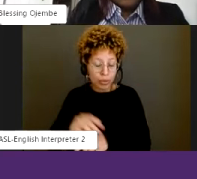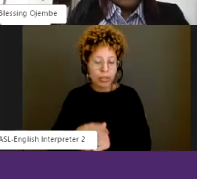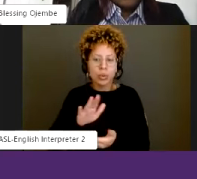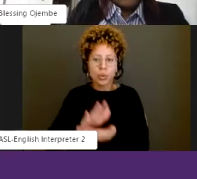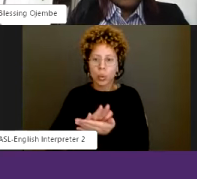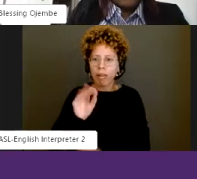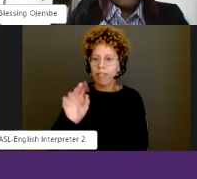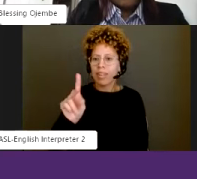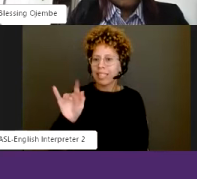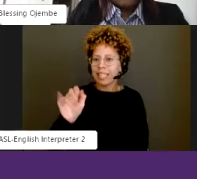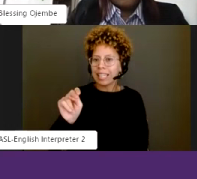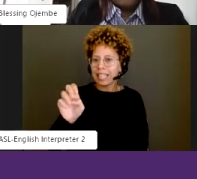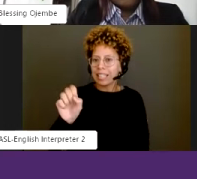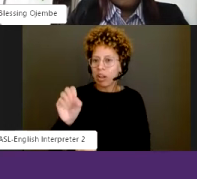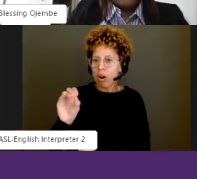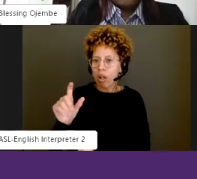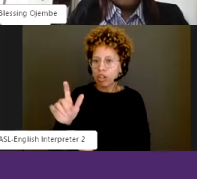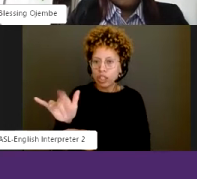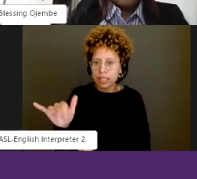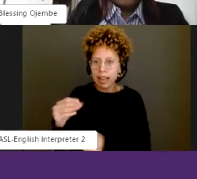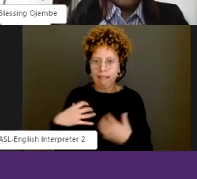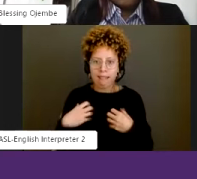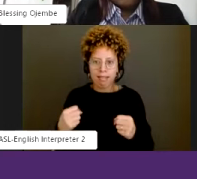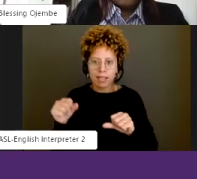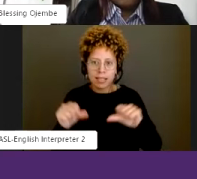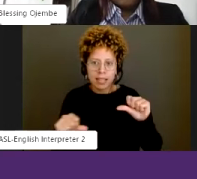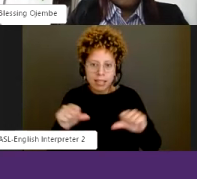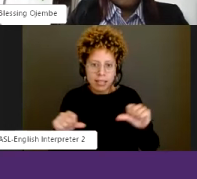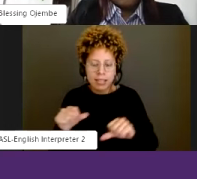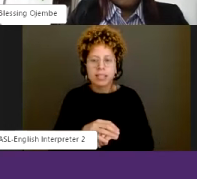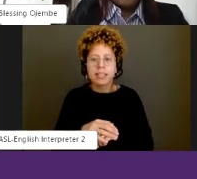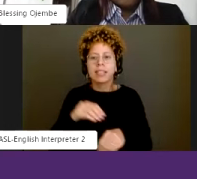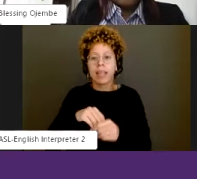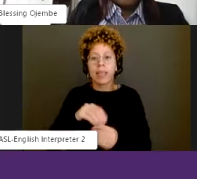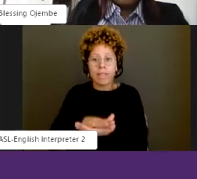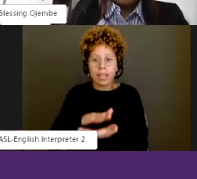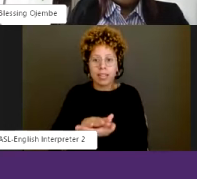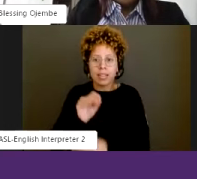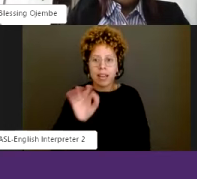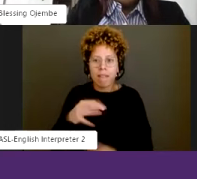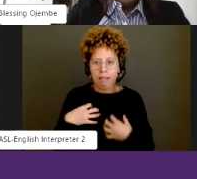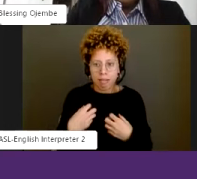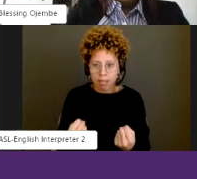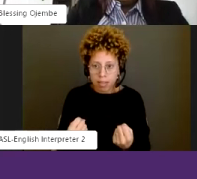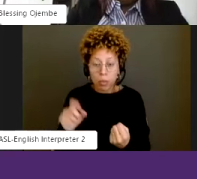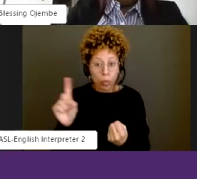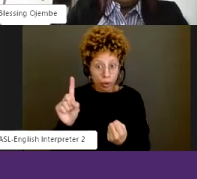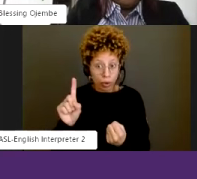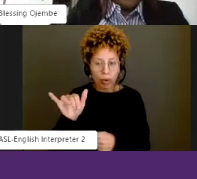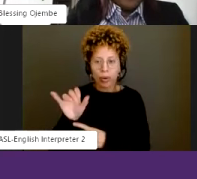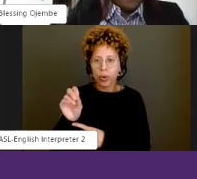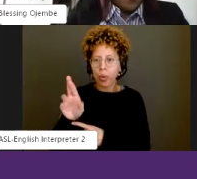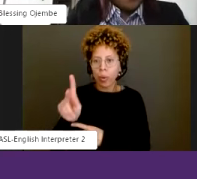Kinesiology and Health Science in the Faculty of Health at York University.